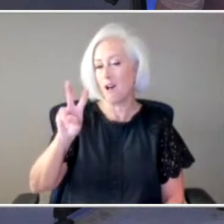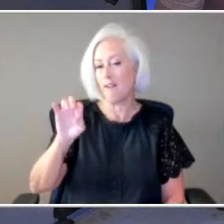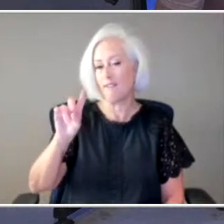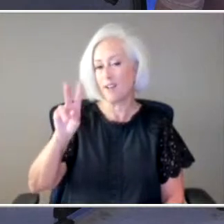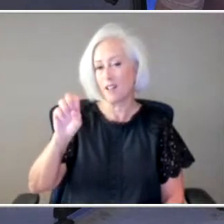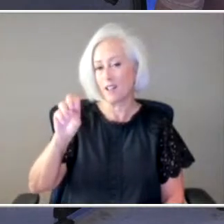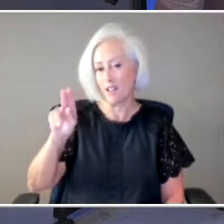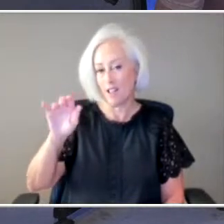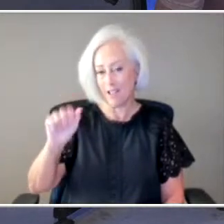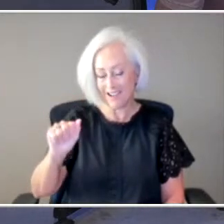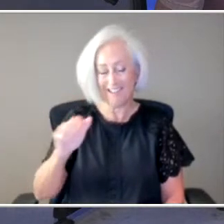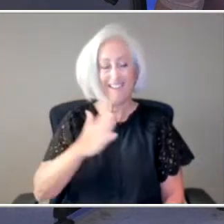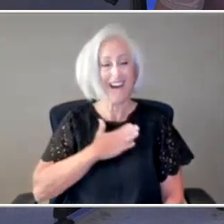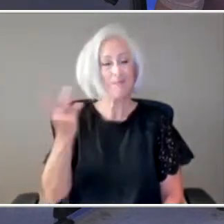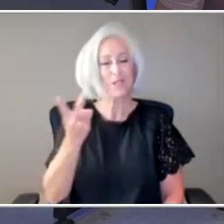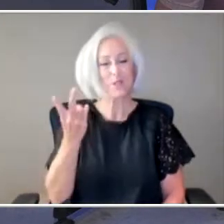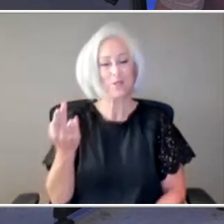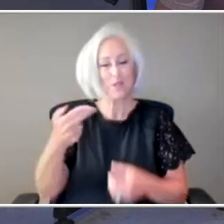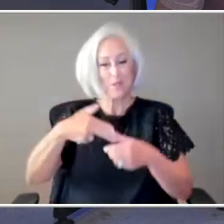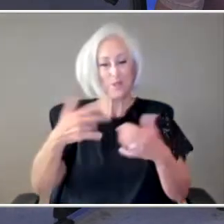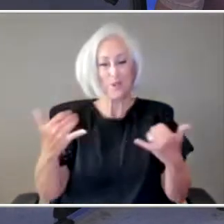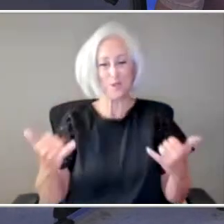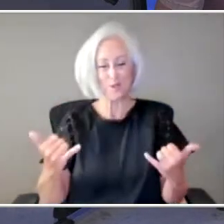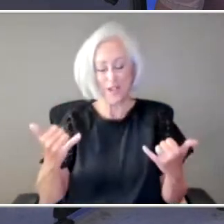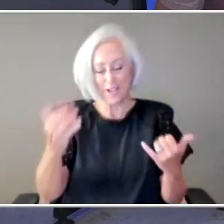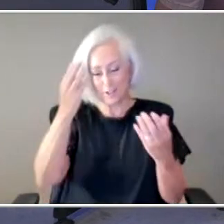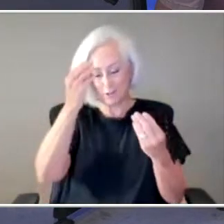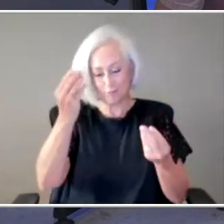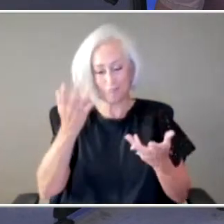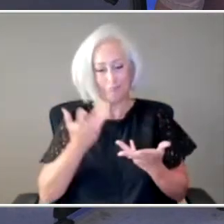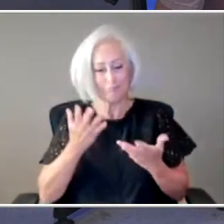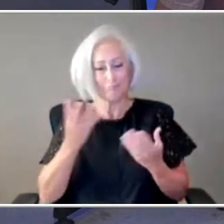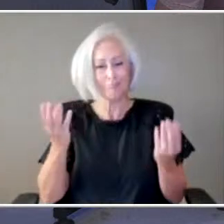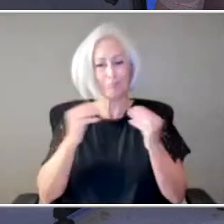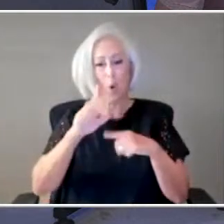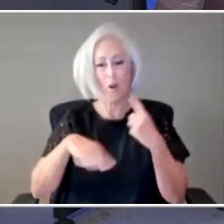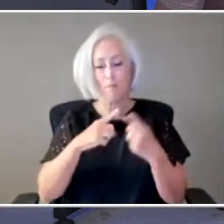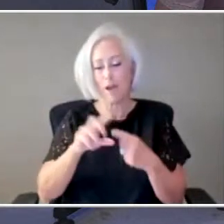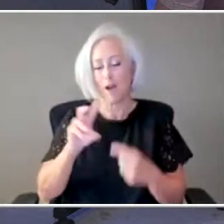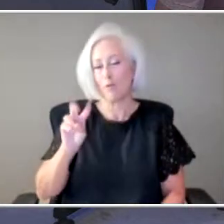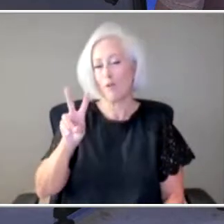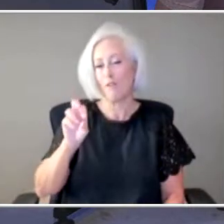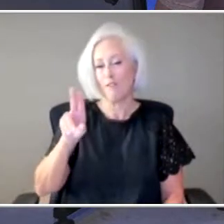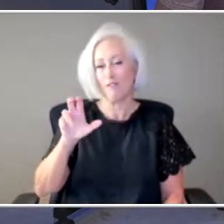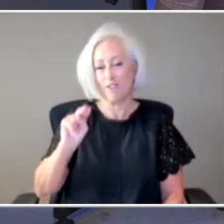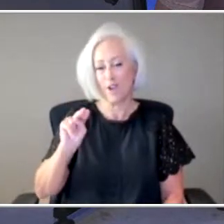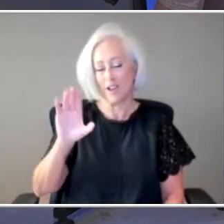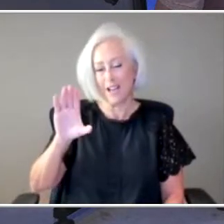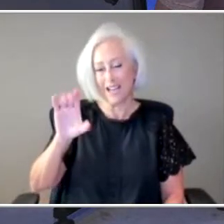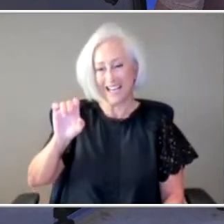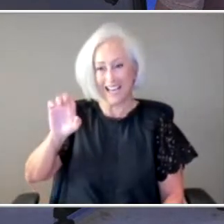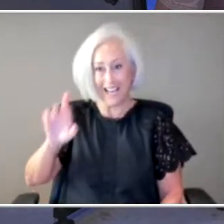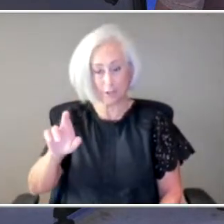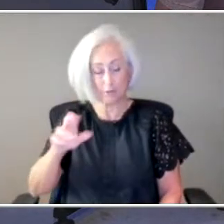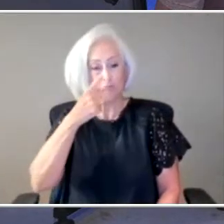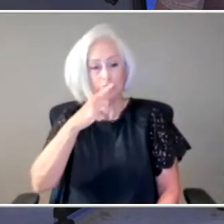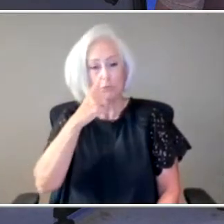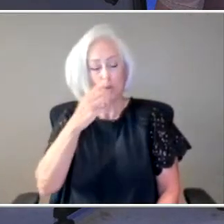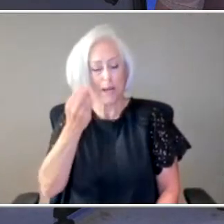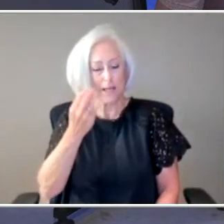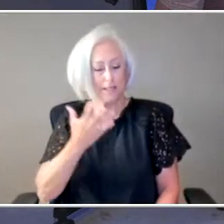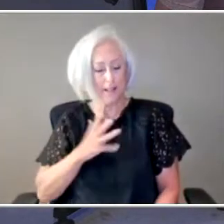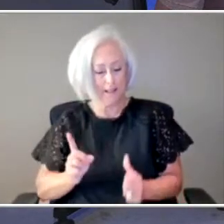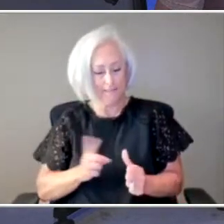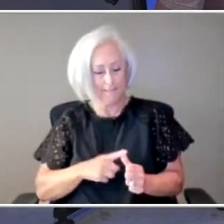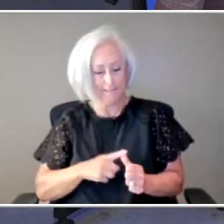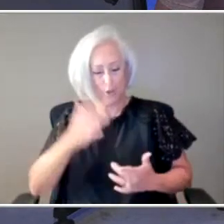cancer. So good to have you. We're going to learn more about your story, Tracey. So let's start. Take us back to those first symptoms that you were feeling, because we know they can be